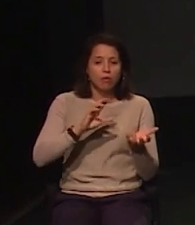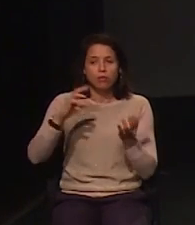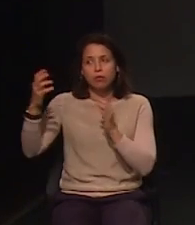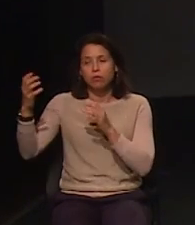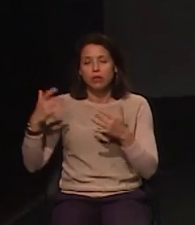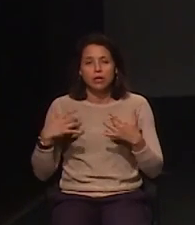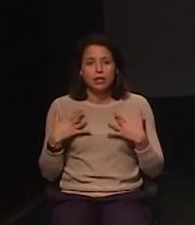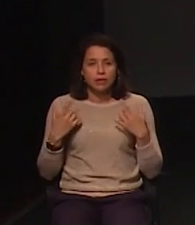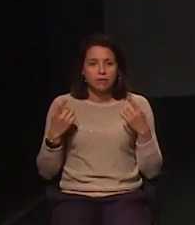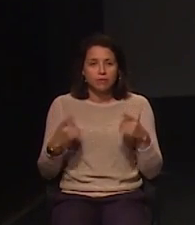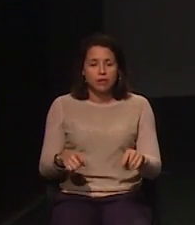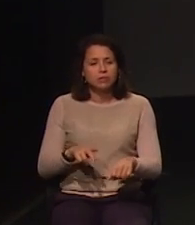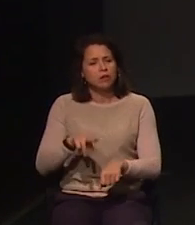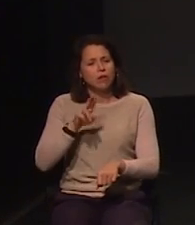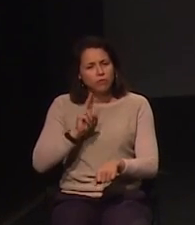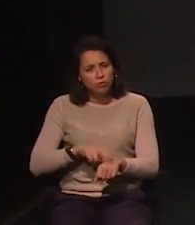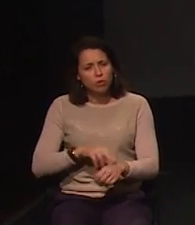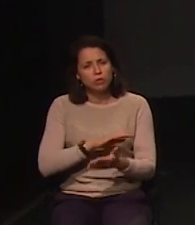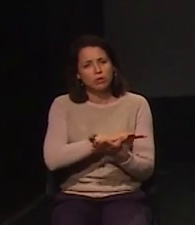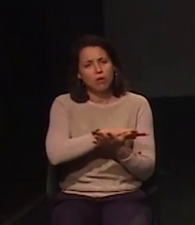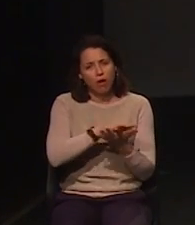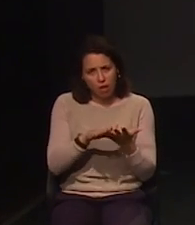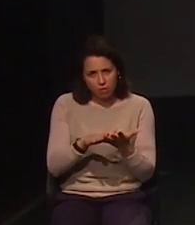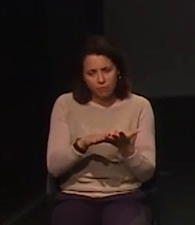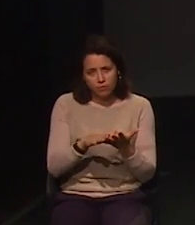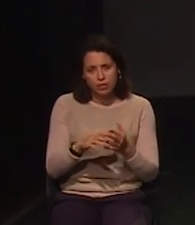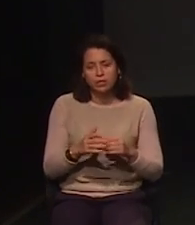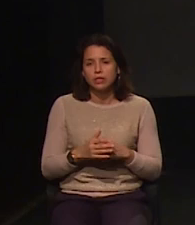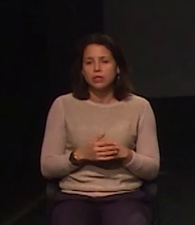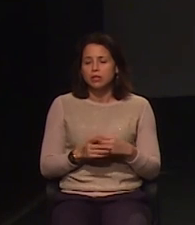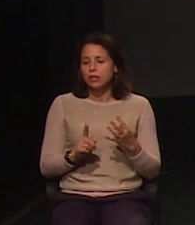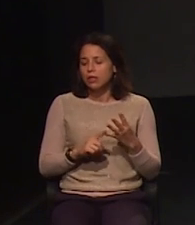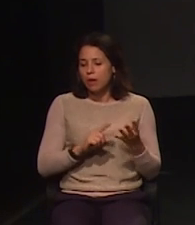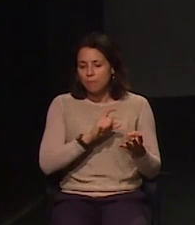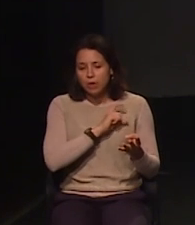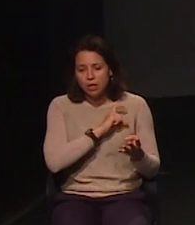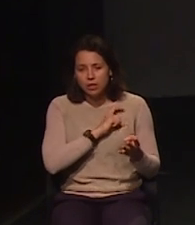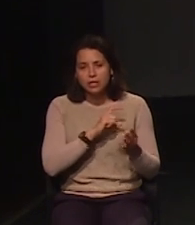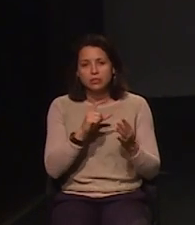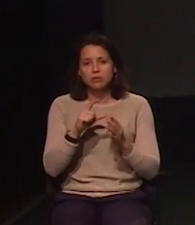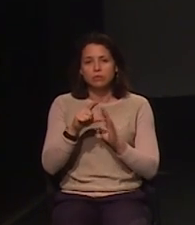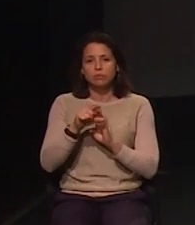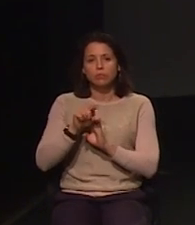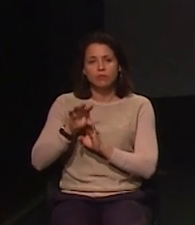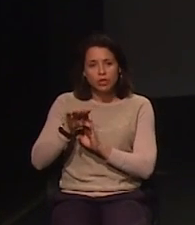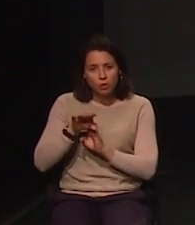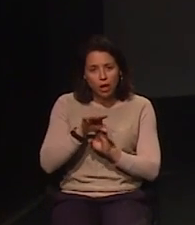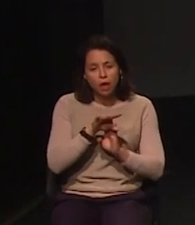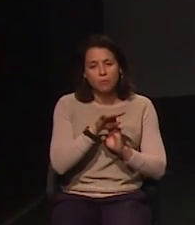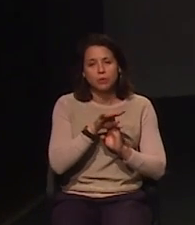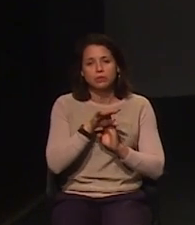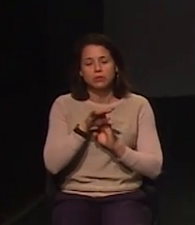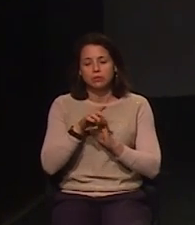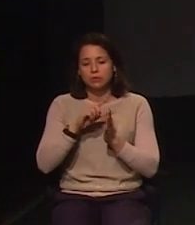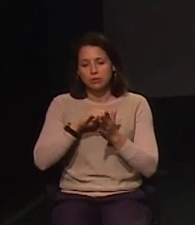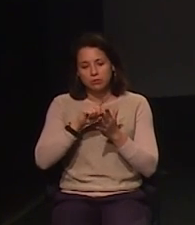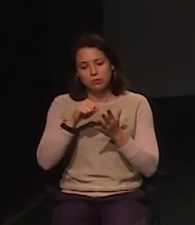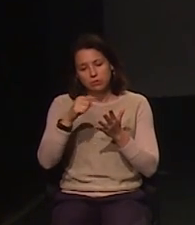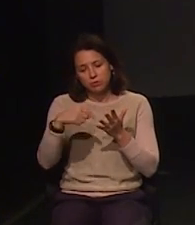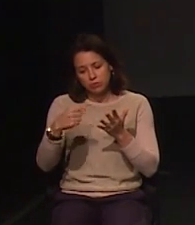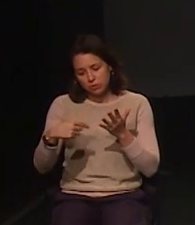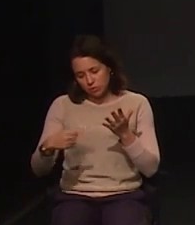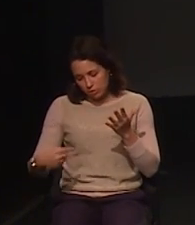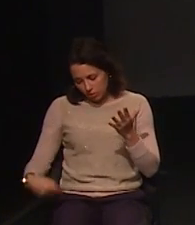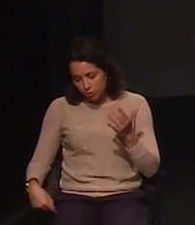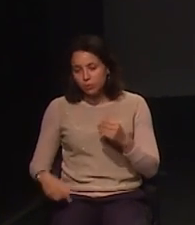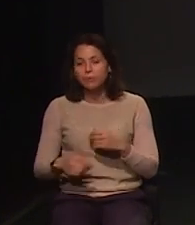immediate way than they were ever able to now. Police with video cameras on them, et cetera, et cetera, et cetera.